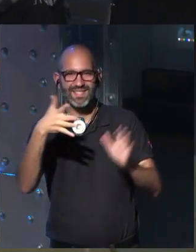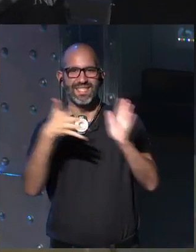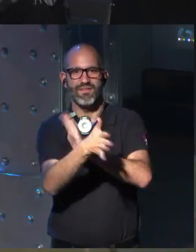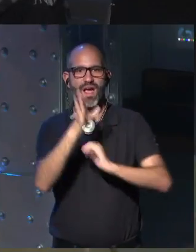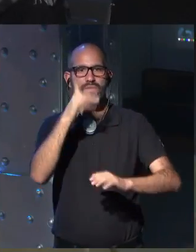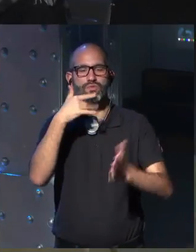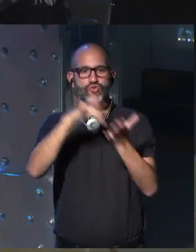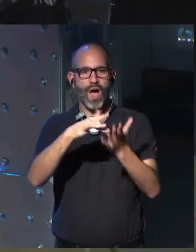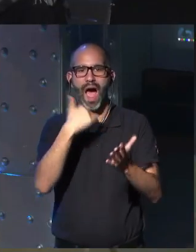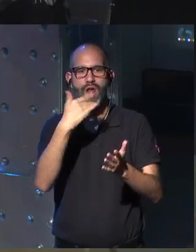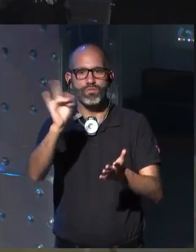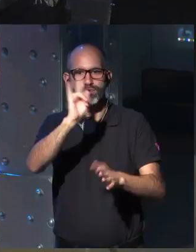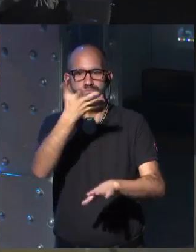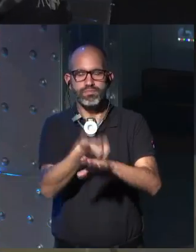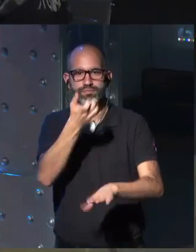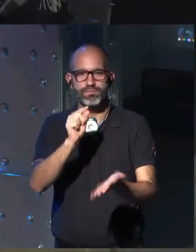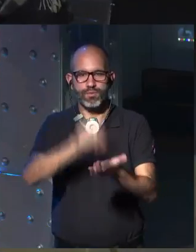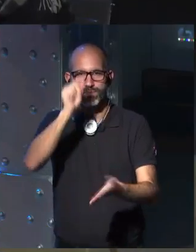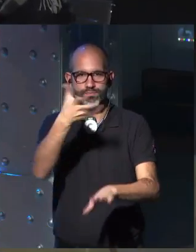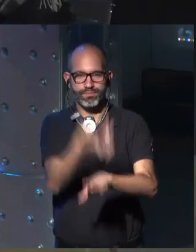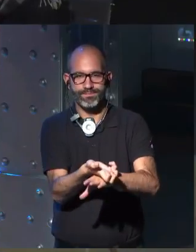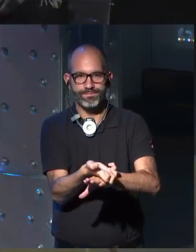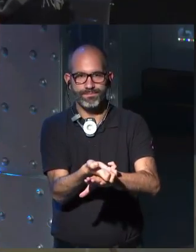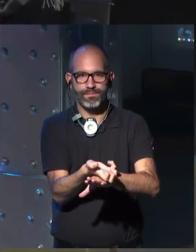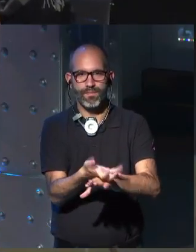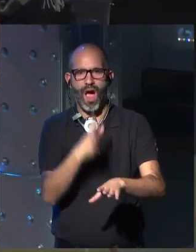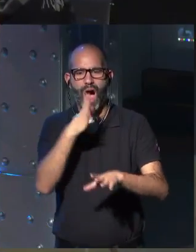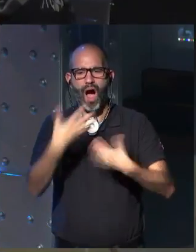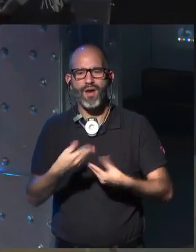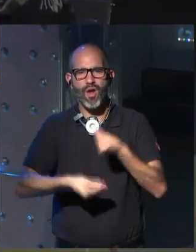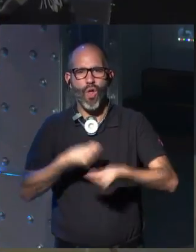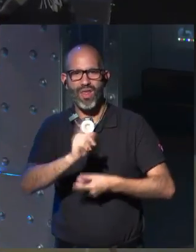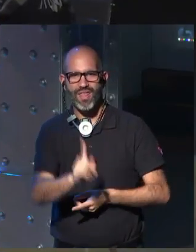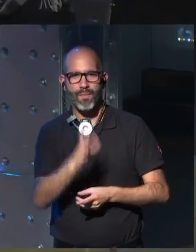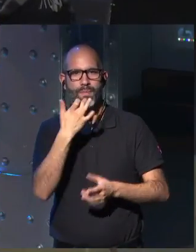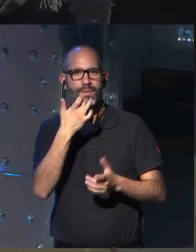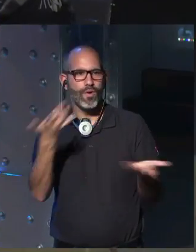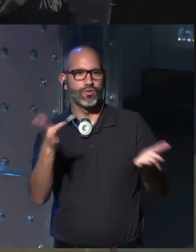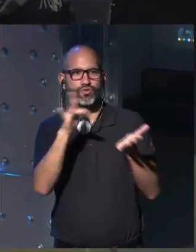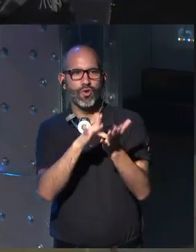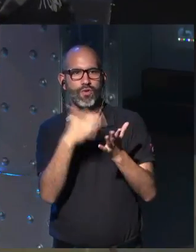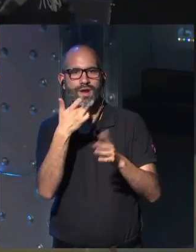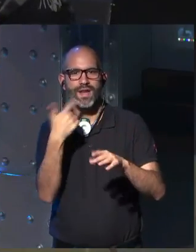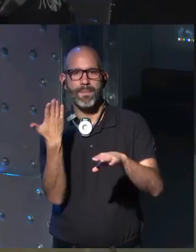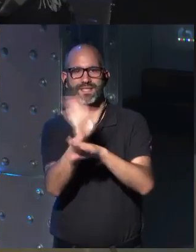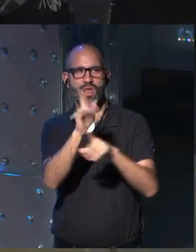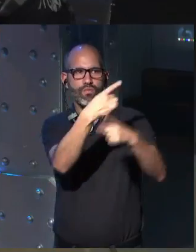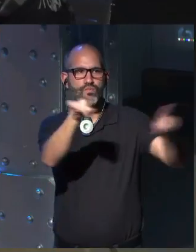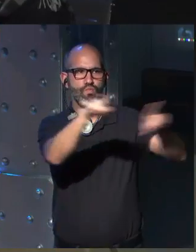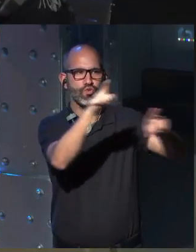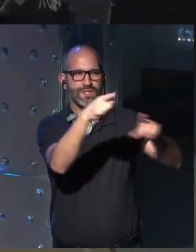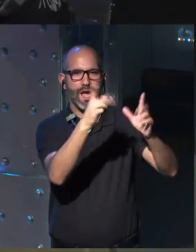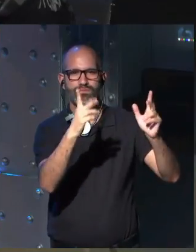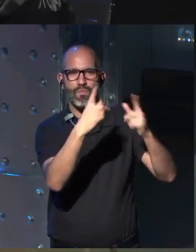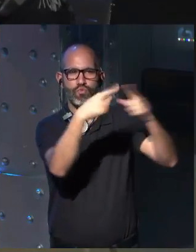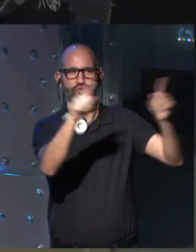So what does it even mean to take a representation of music, which is what a recording is, and call it music itself? That was